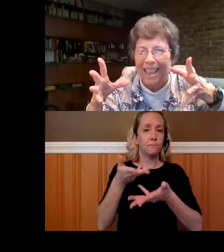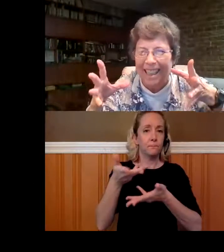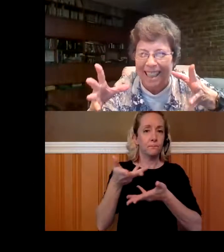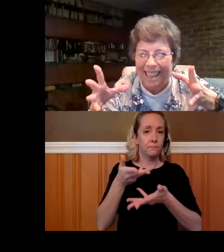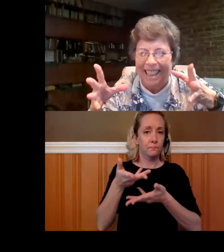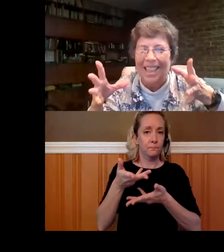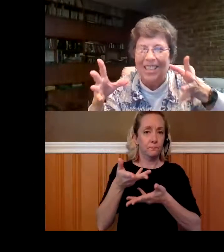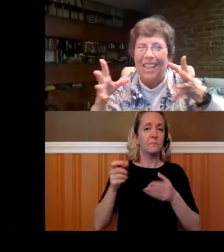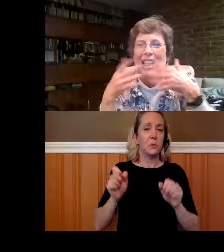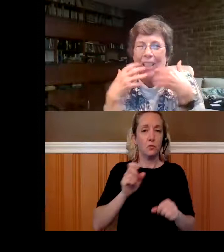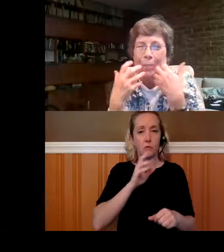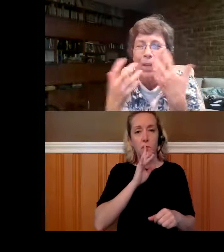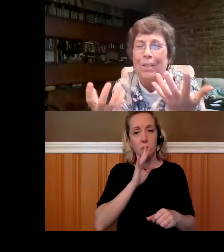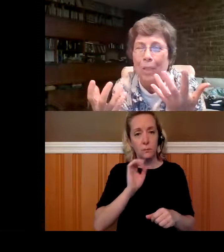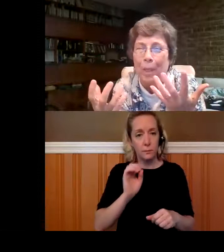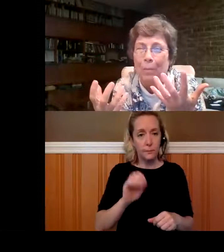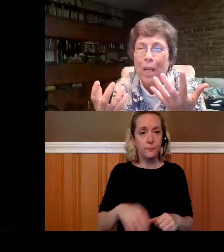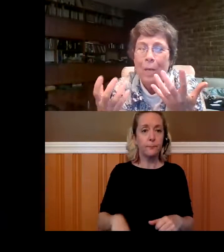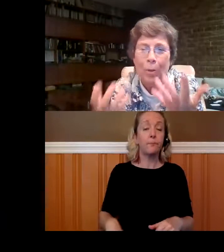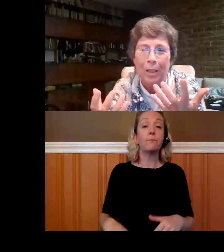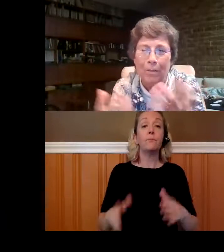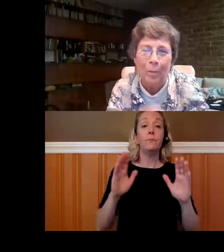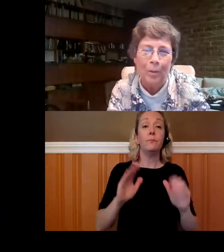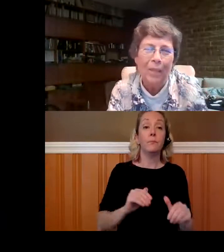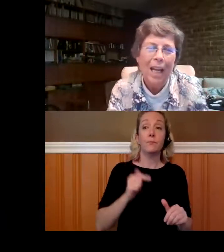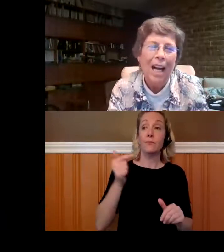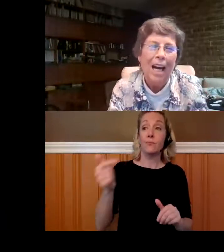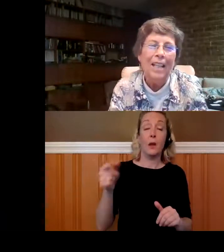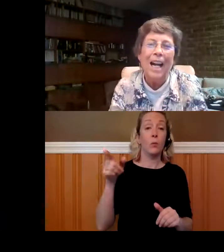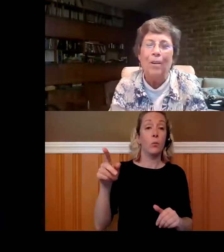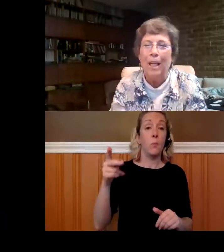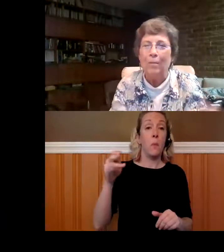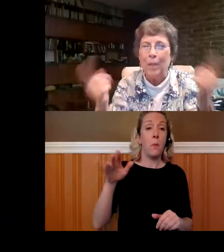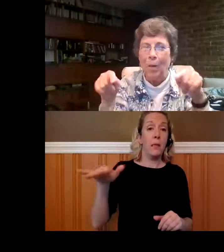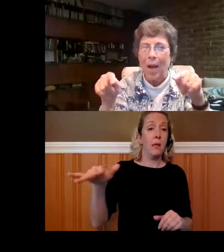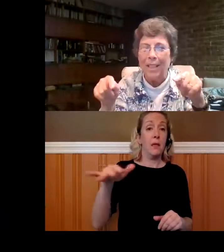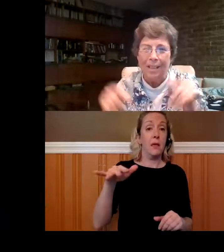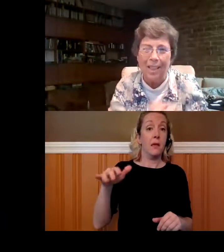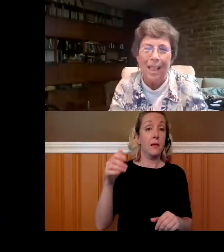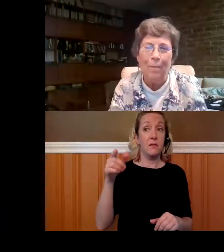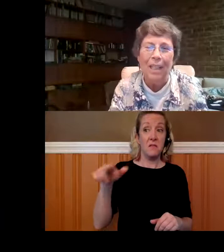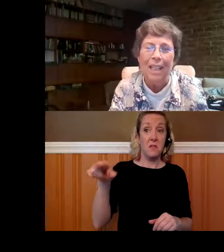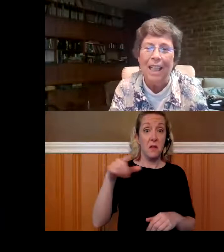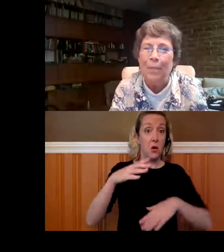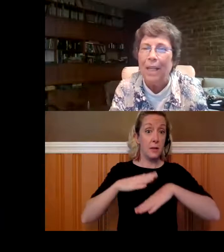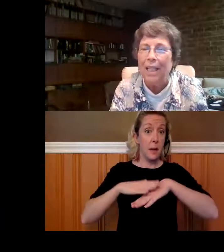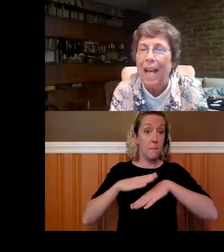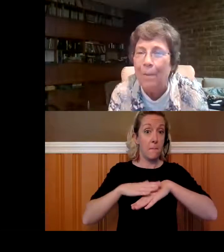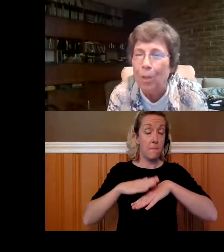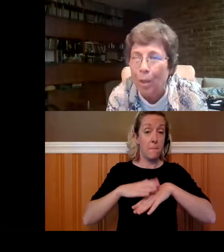was purely verbal. Now, their response to them, did anybody tap to alert them that they're